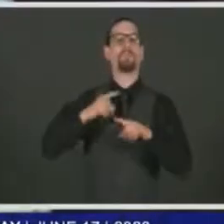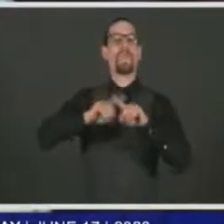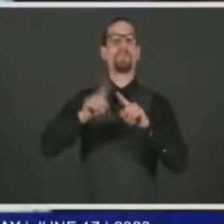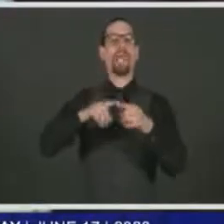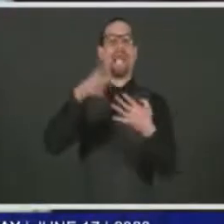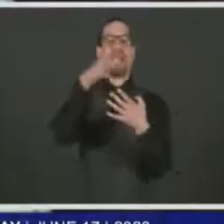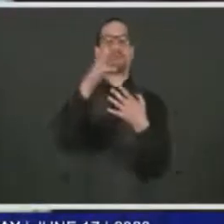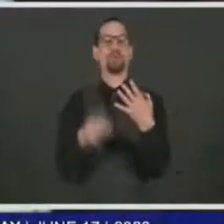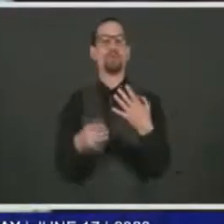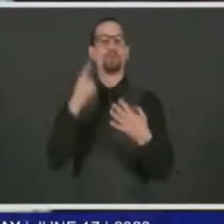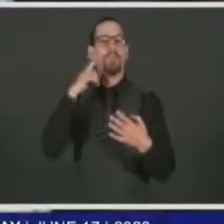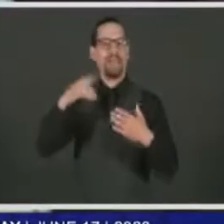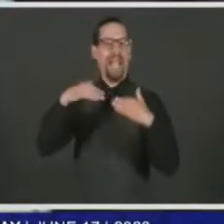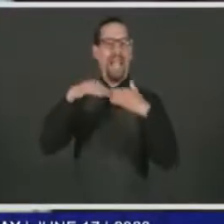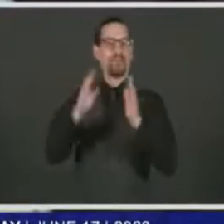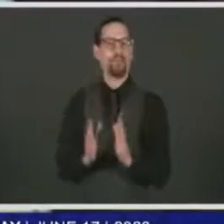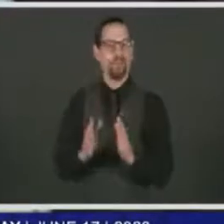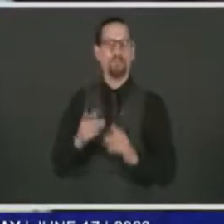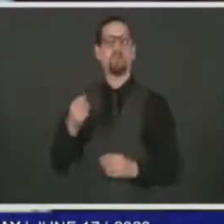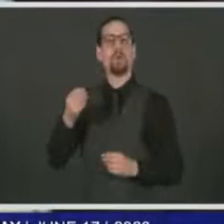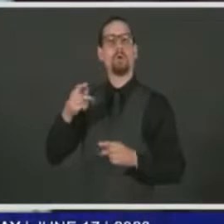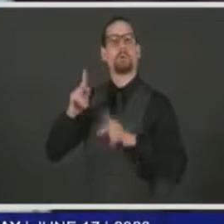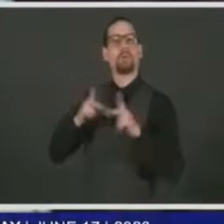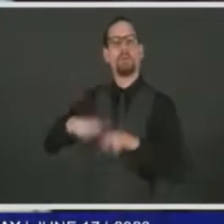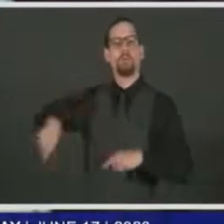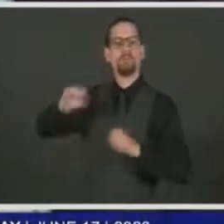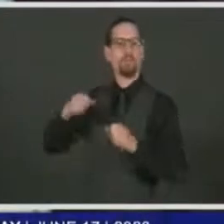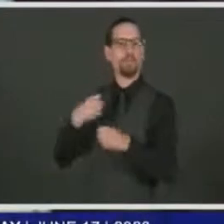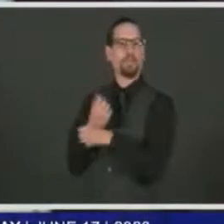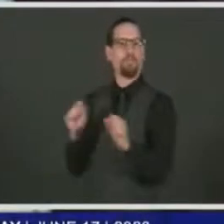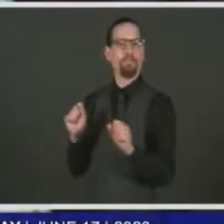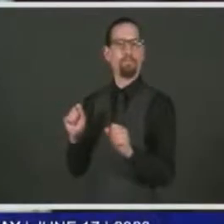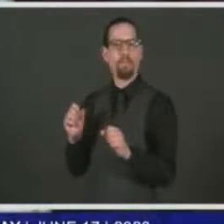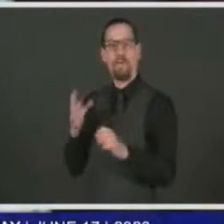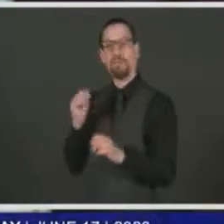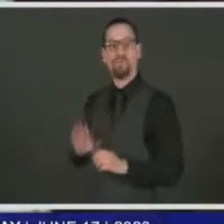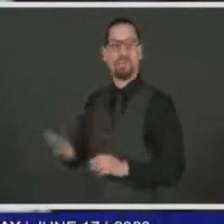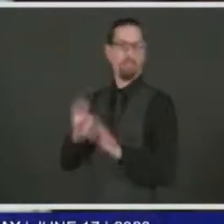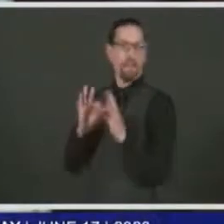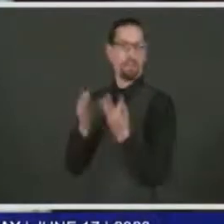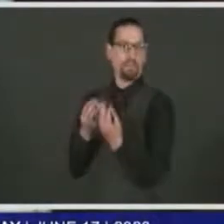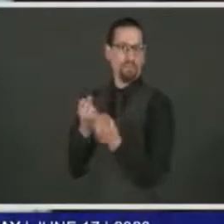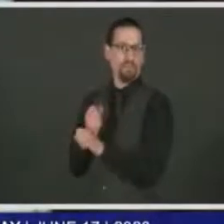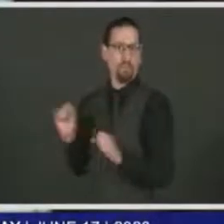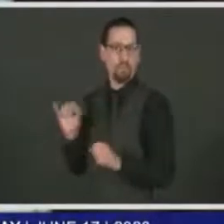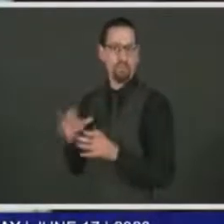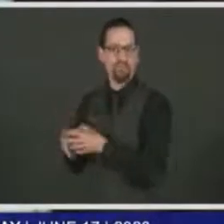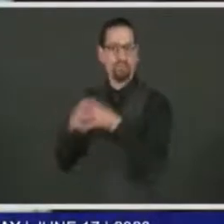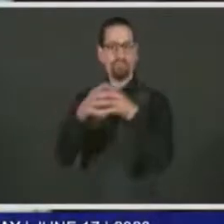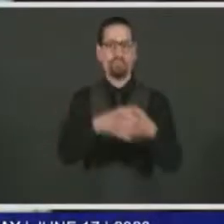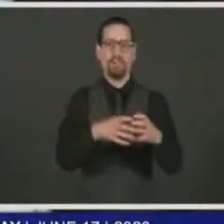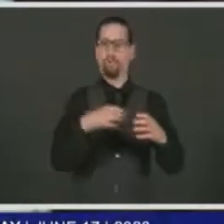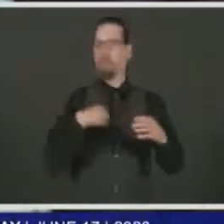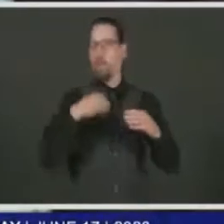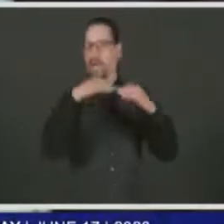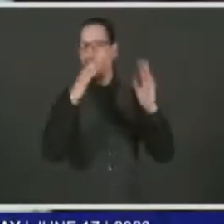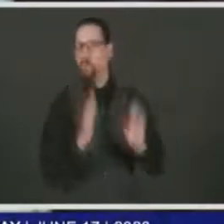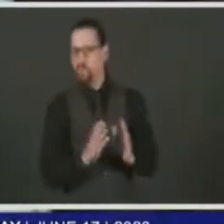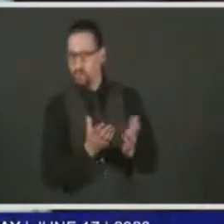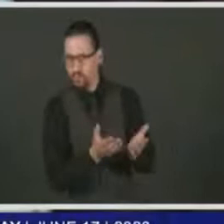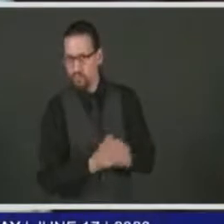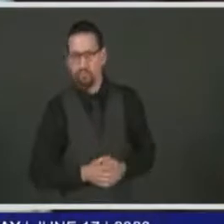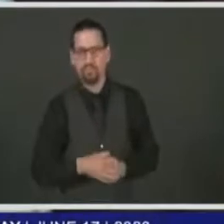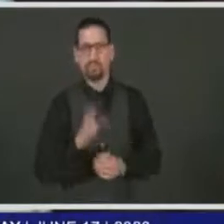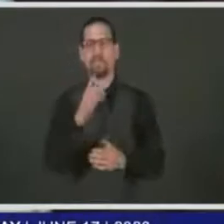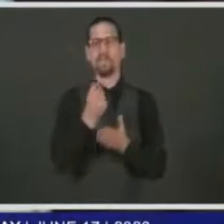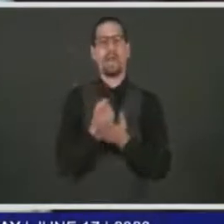them and their family. And as the governor announced last week through our Housing Now campaign, we're aiming to get people